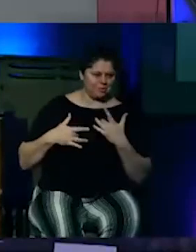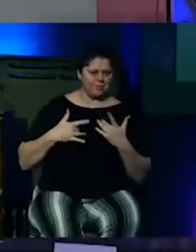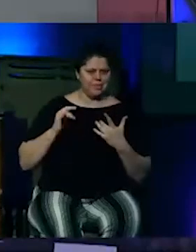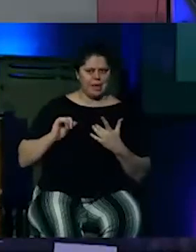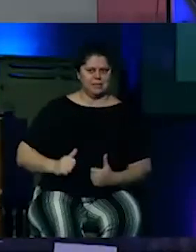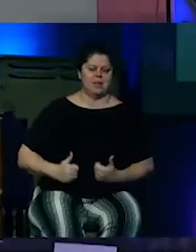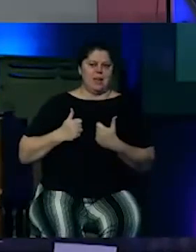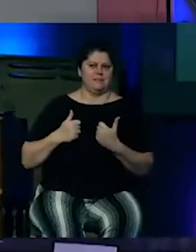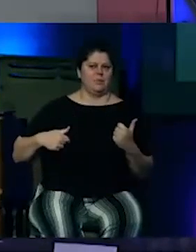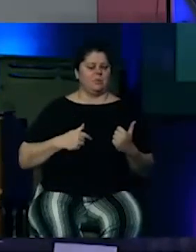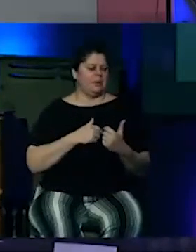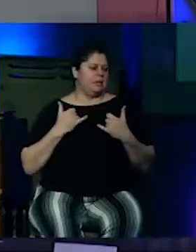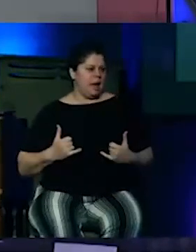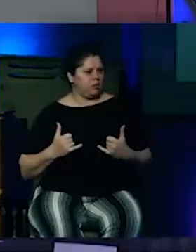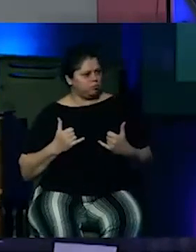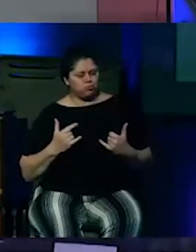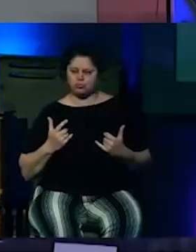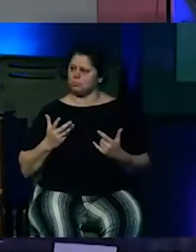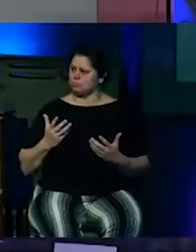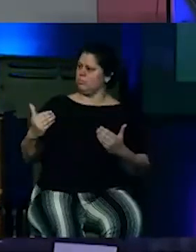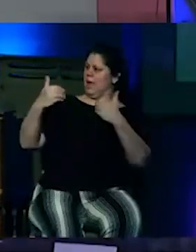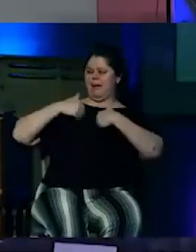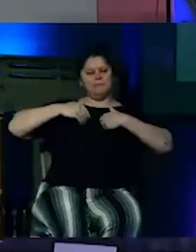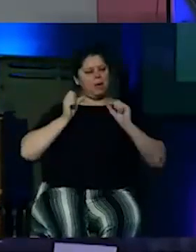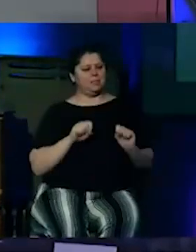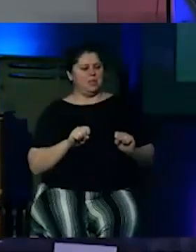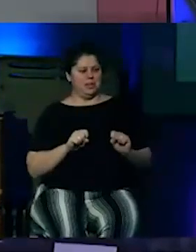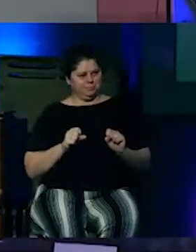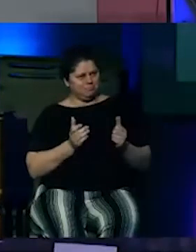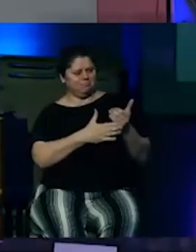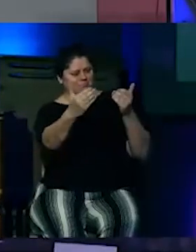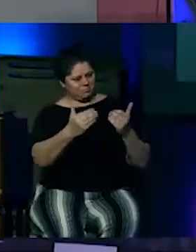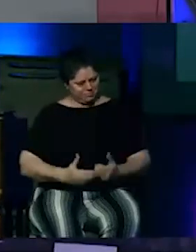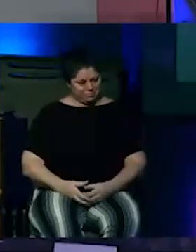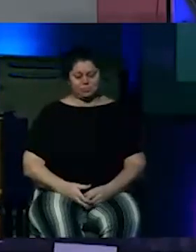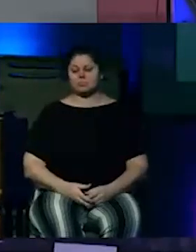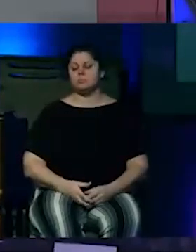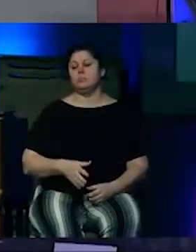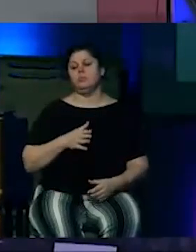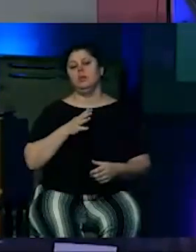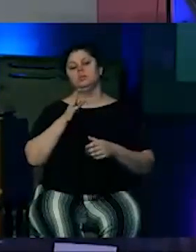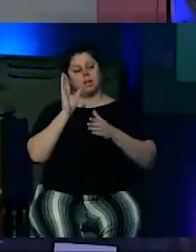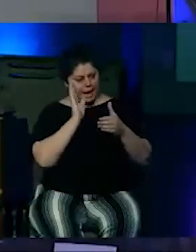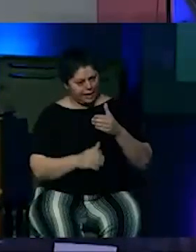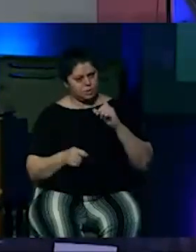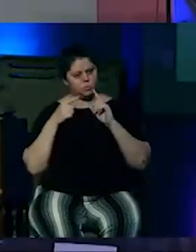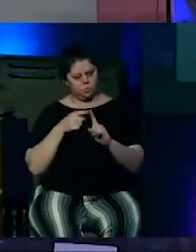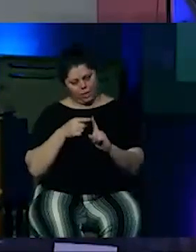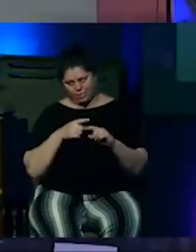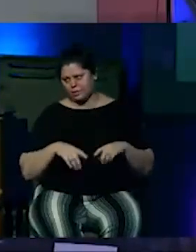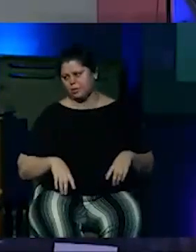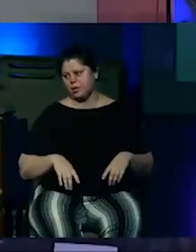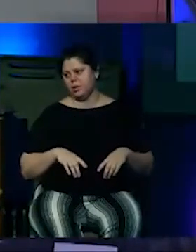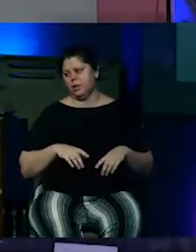life that we now are saddled with the possibility of living with. I want to end this with a